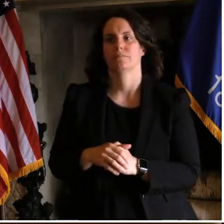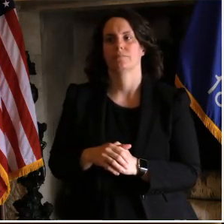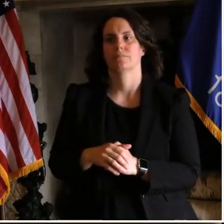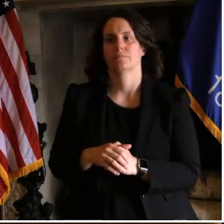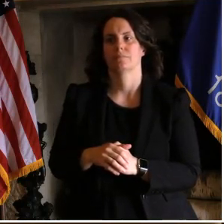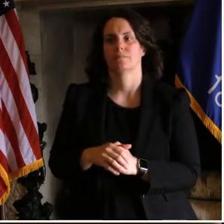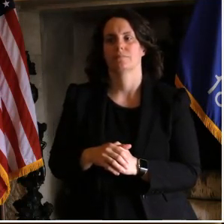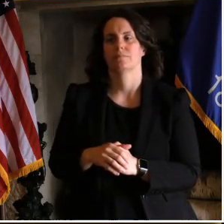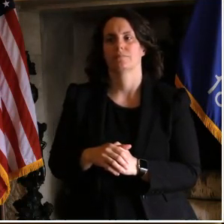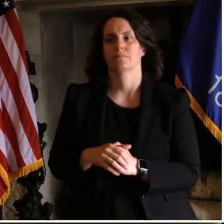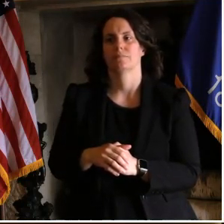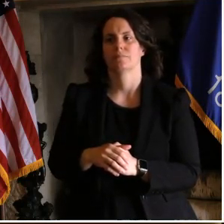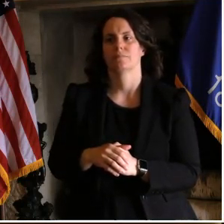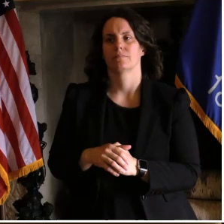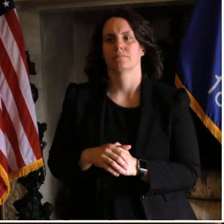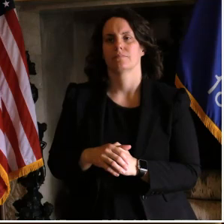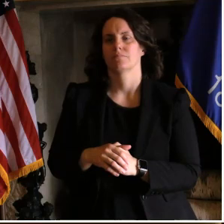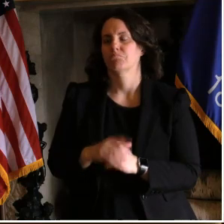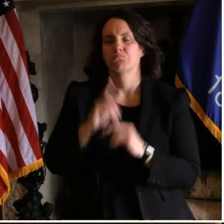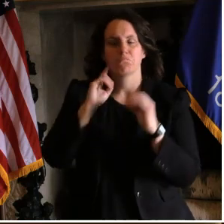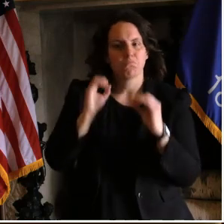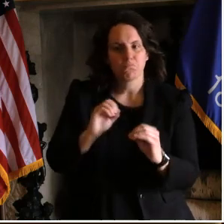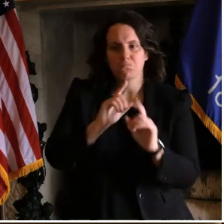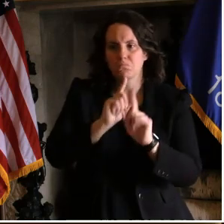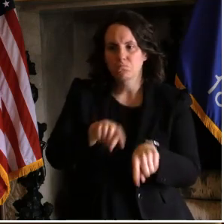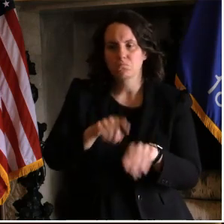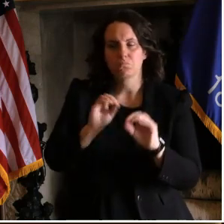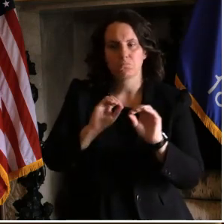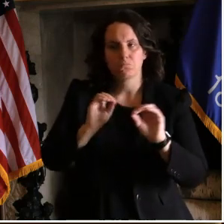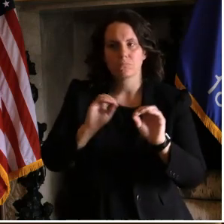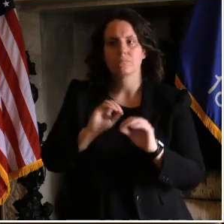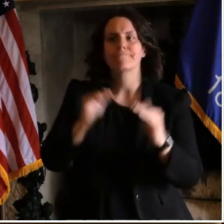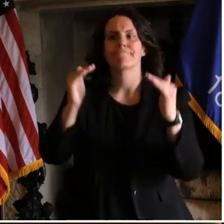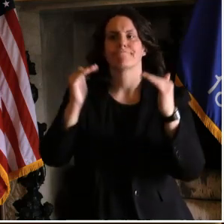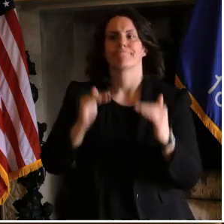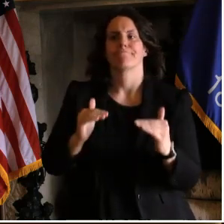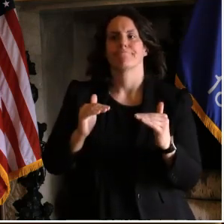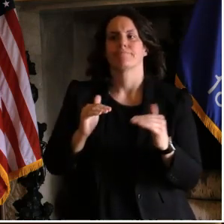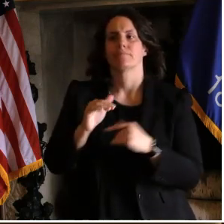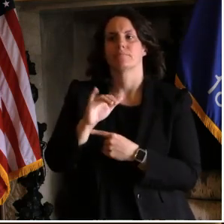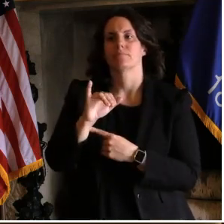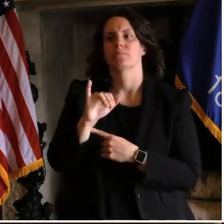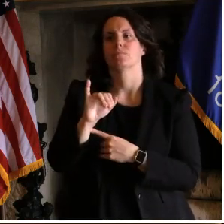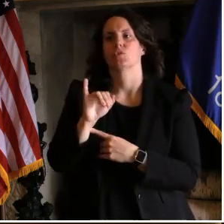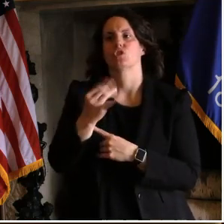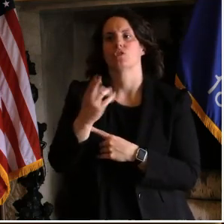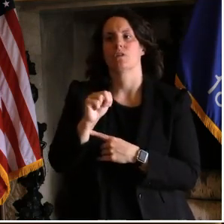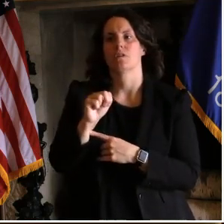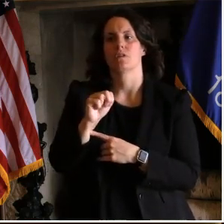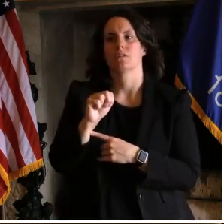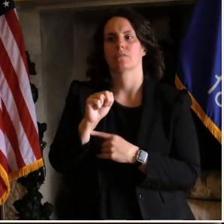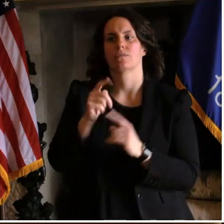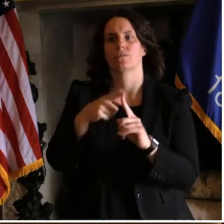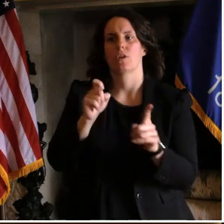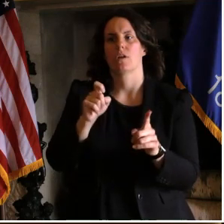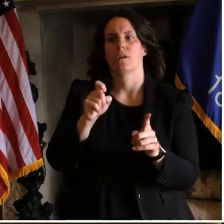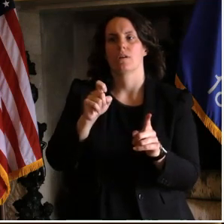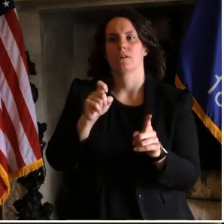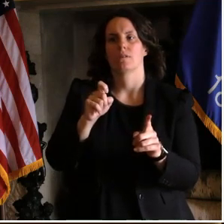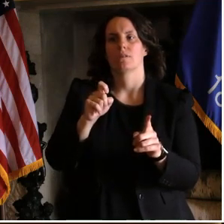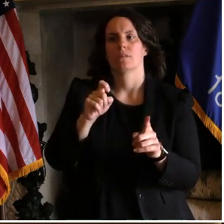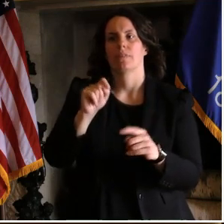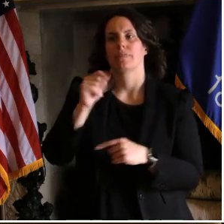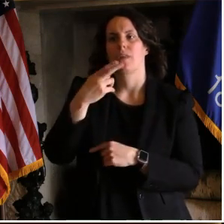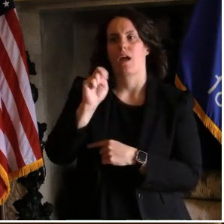Dowling from WAOW. Okay, then we'll move on to John Leisfeld from the Eagle Herald